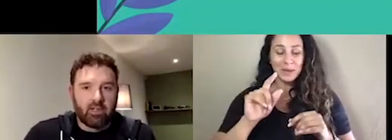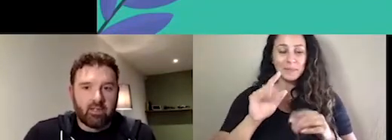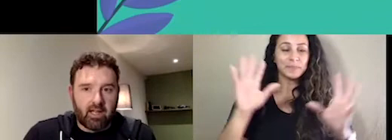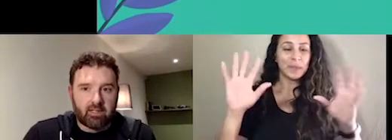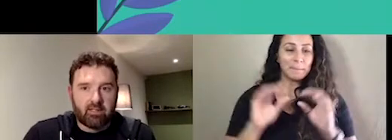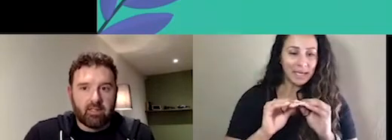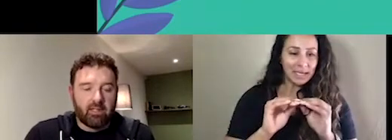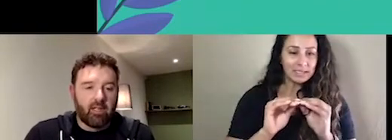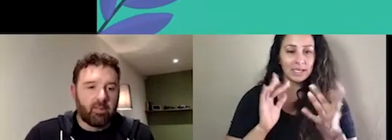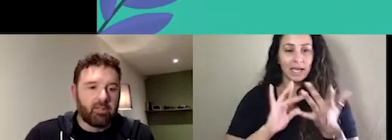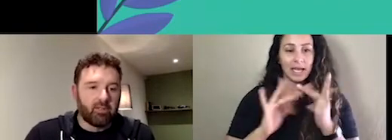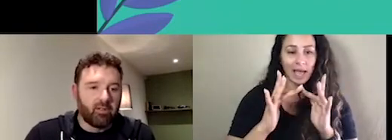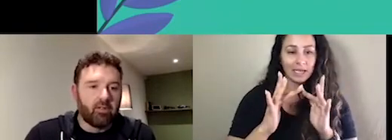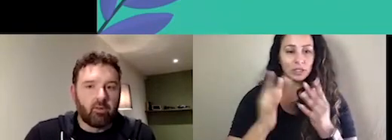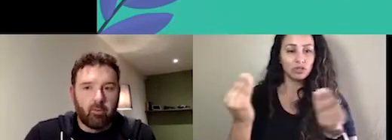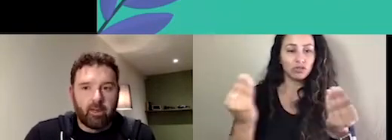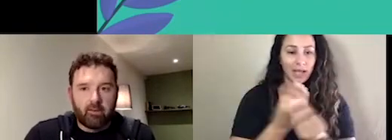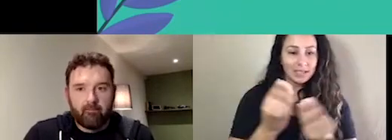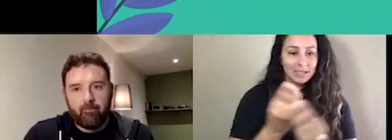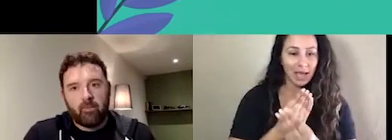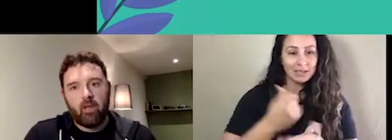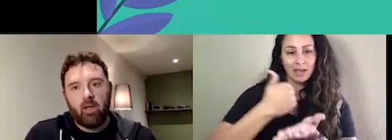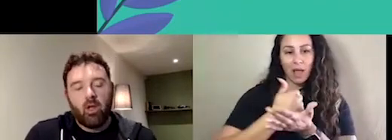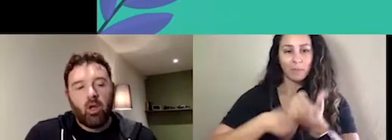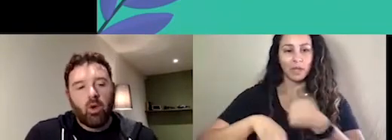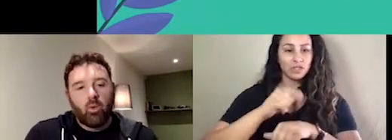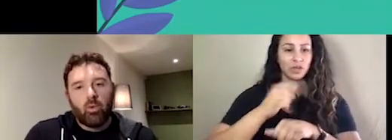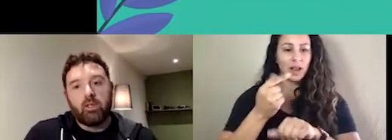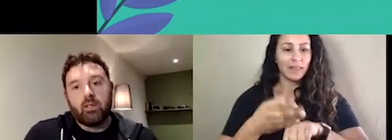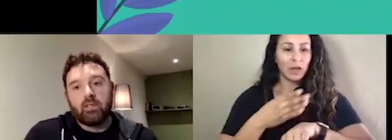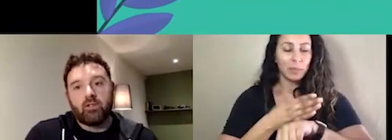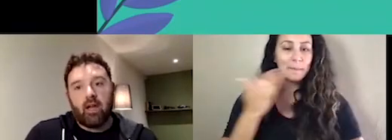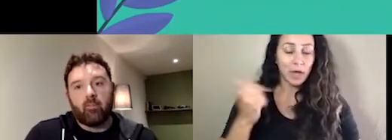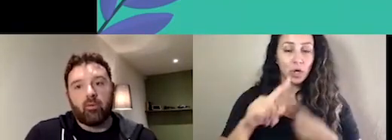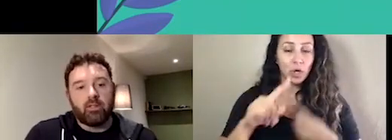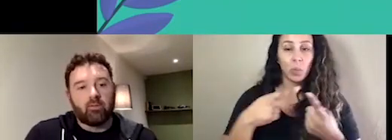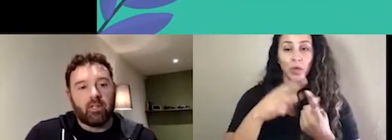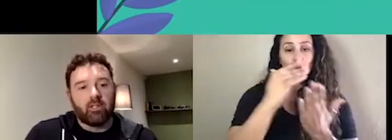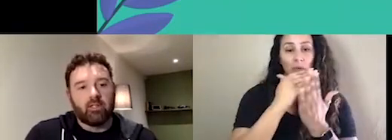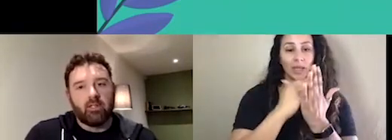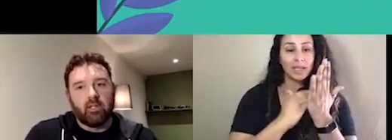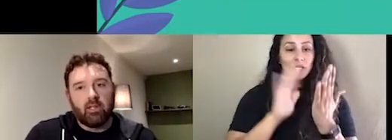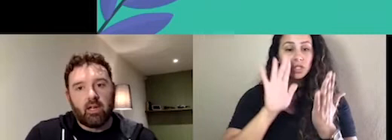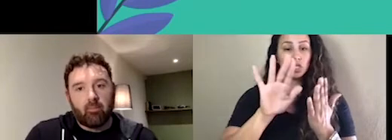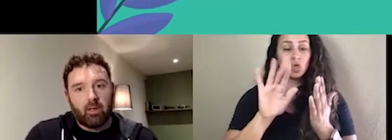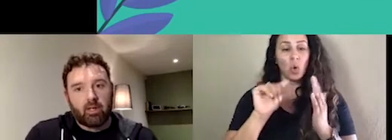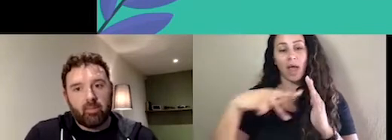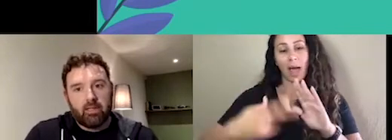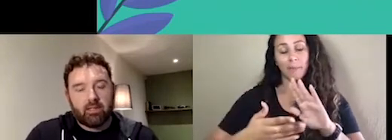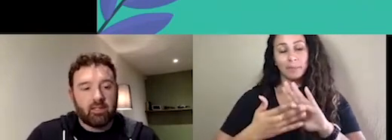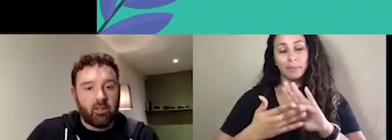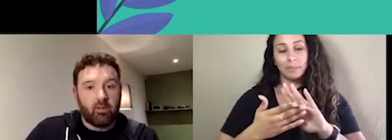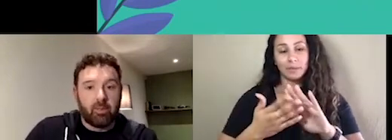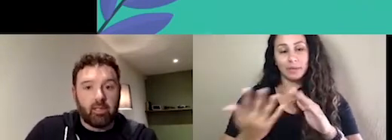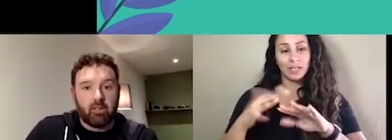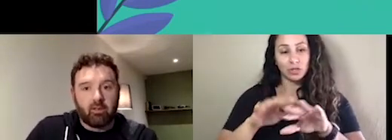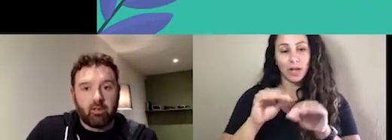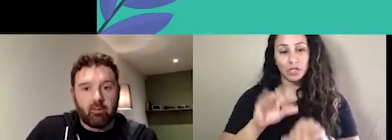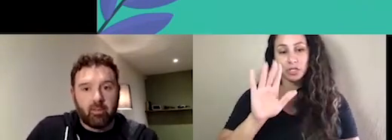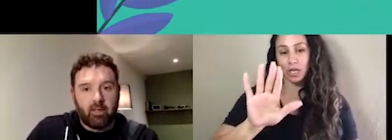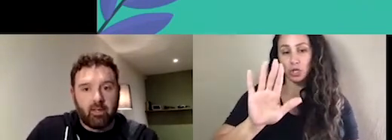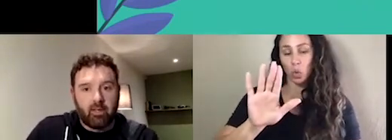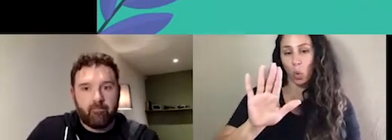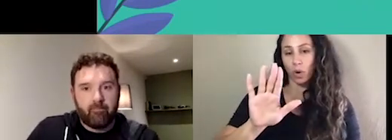and transact and to help each other grow better. When you list your app or integration in the App Marketplace, you'll be in